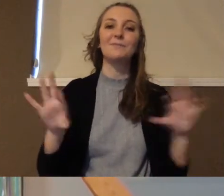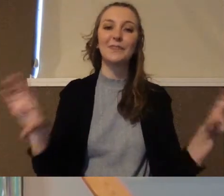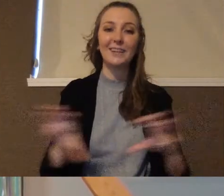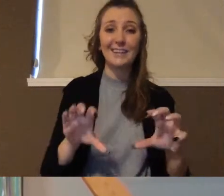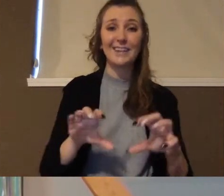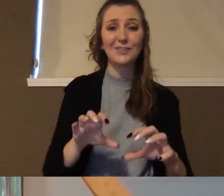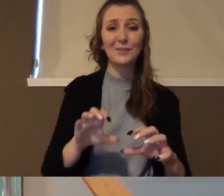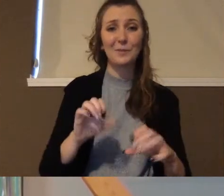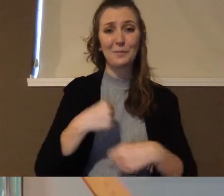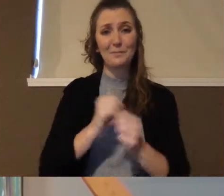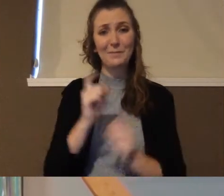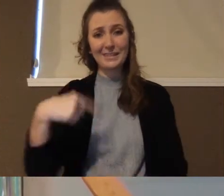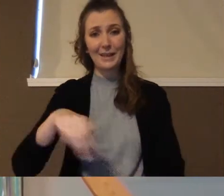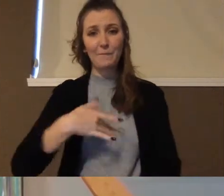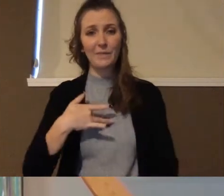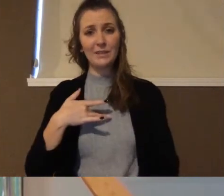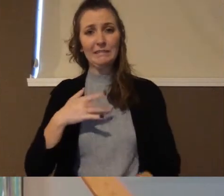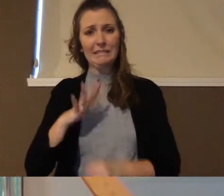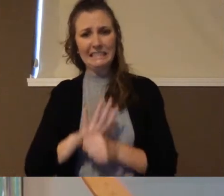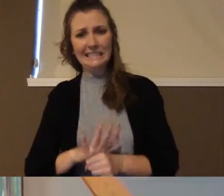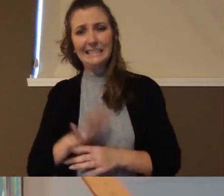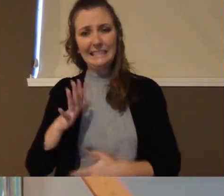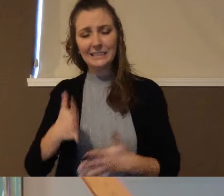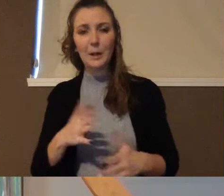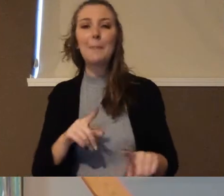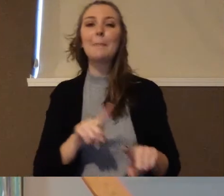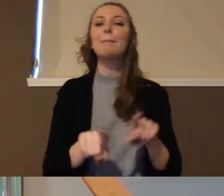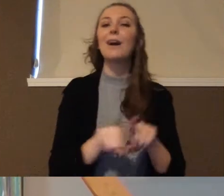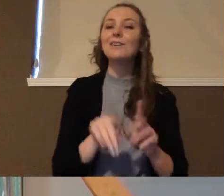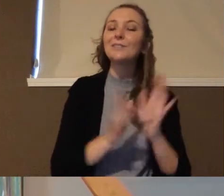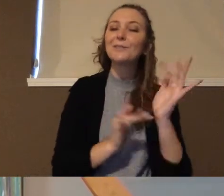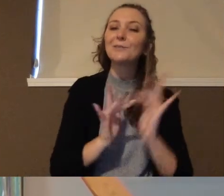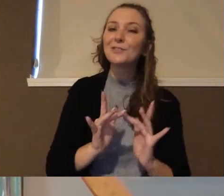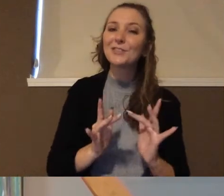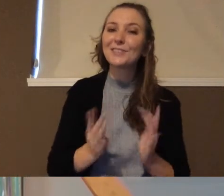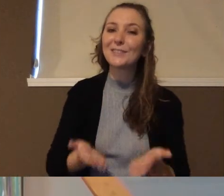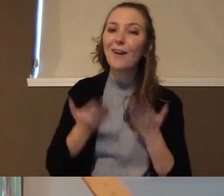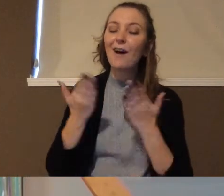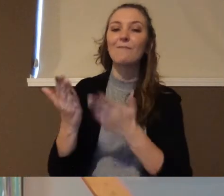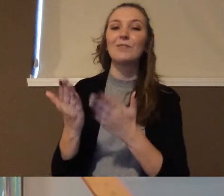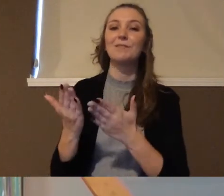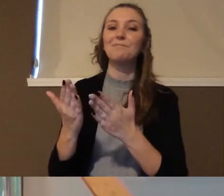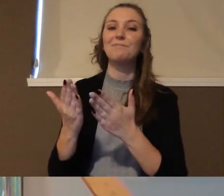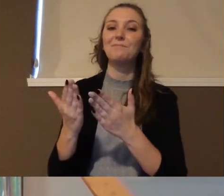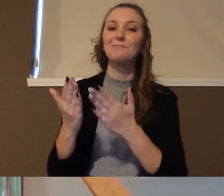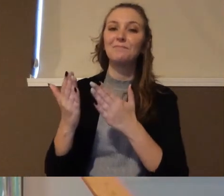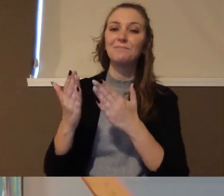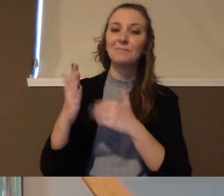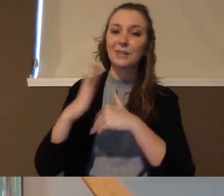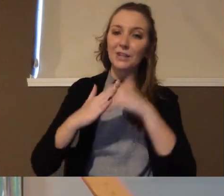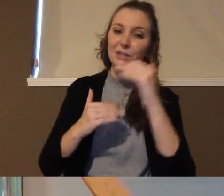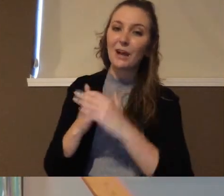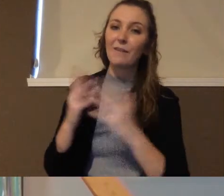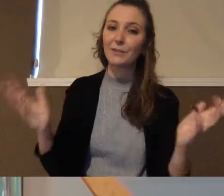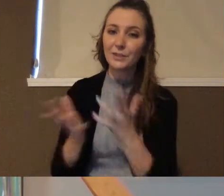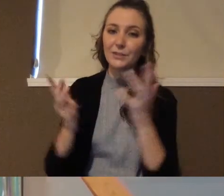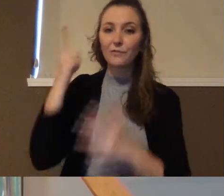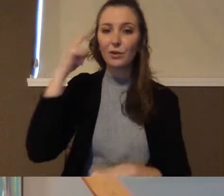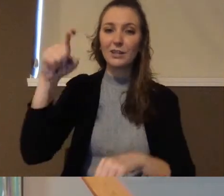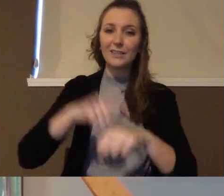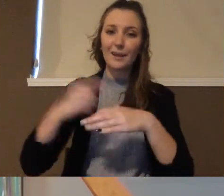them, but also how he offered them comfort and encouragement for the time to